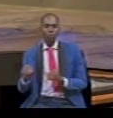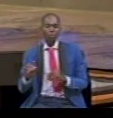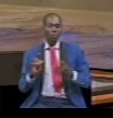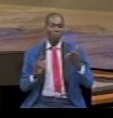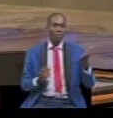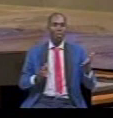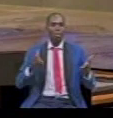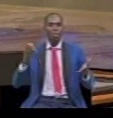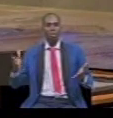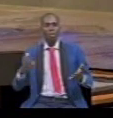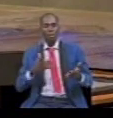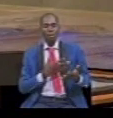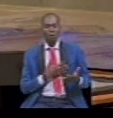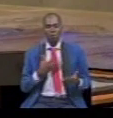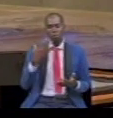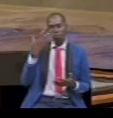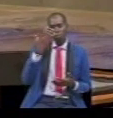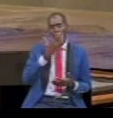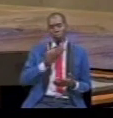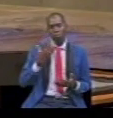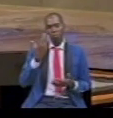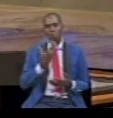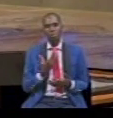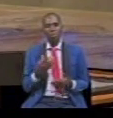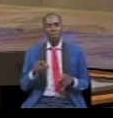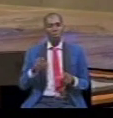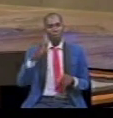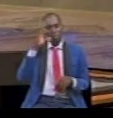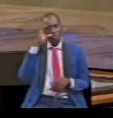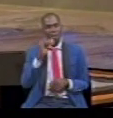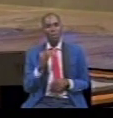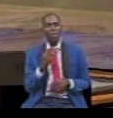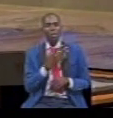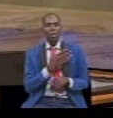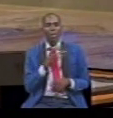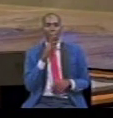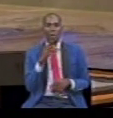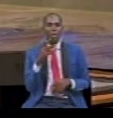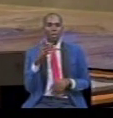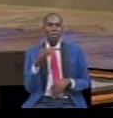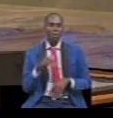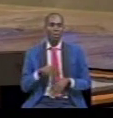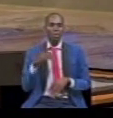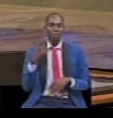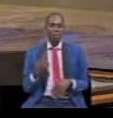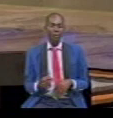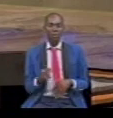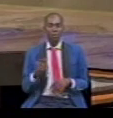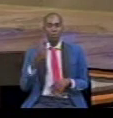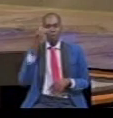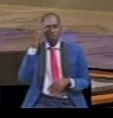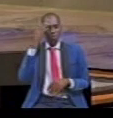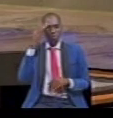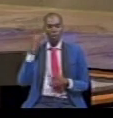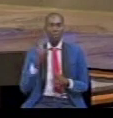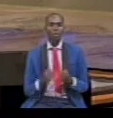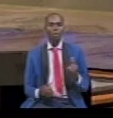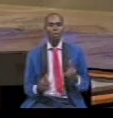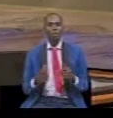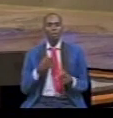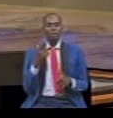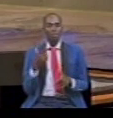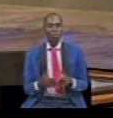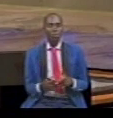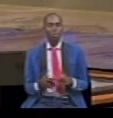like a drunken man and are at their wits' end. Then they